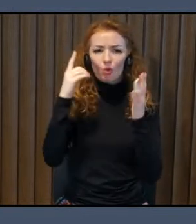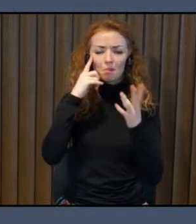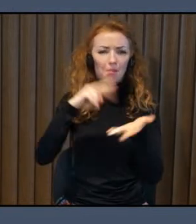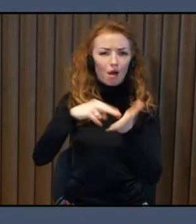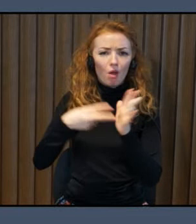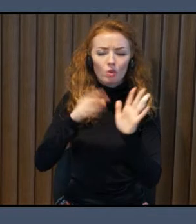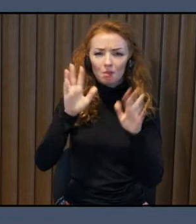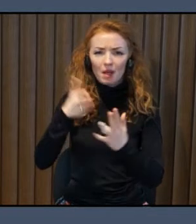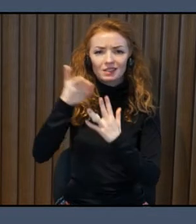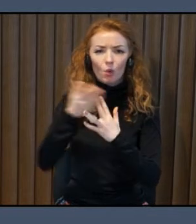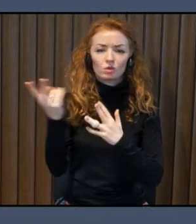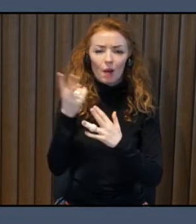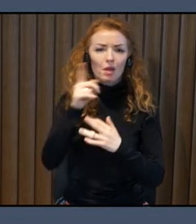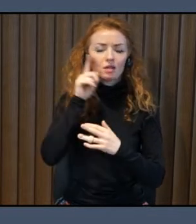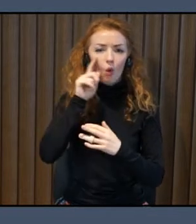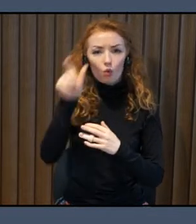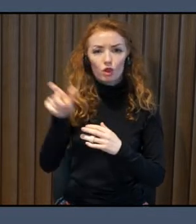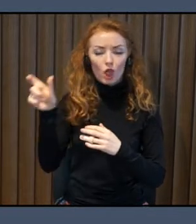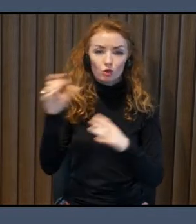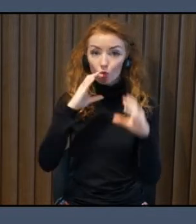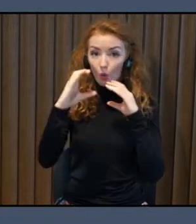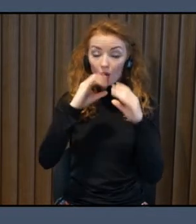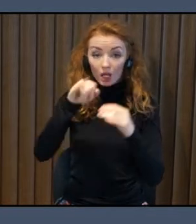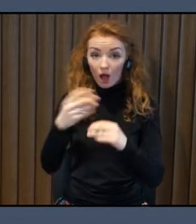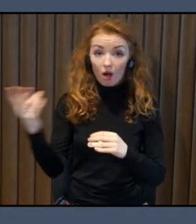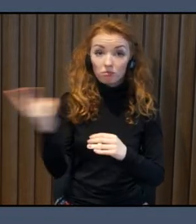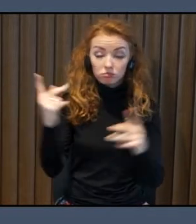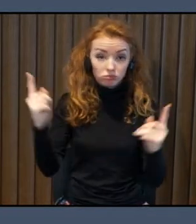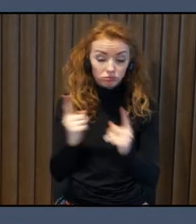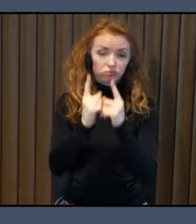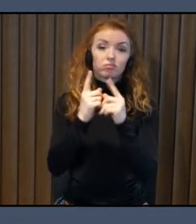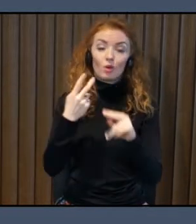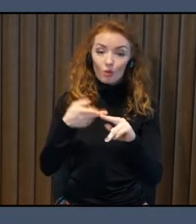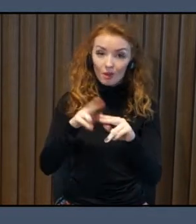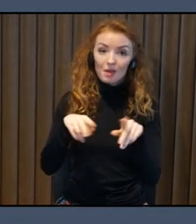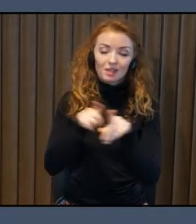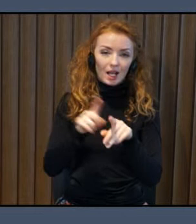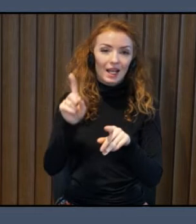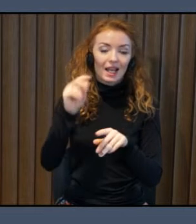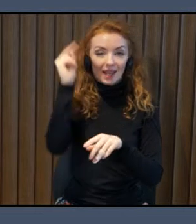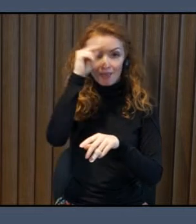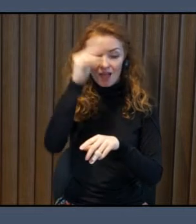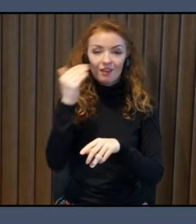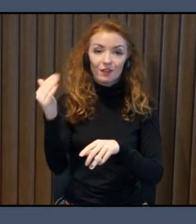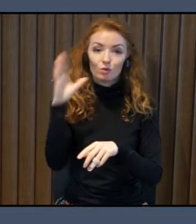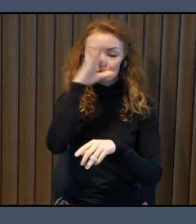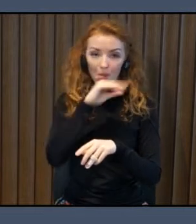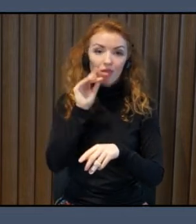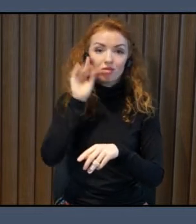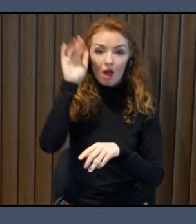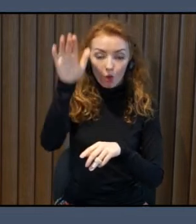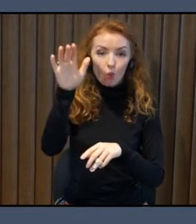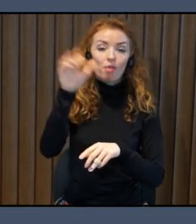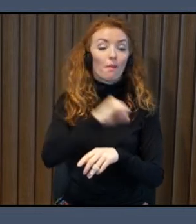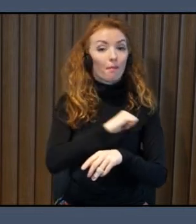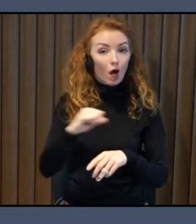opportunities. Also, they have thought a lot about communication between young people, and they